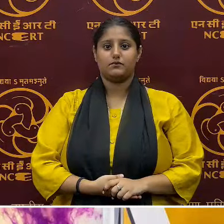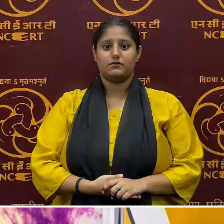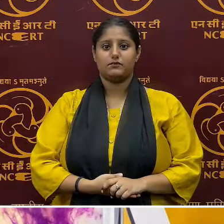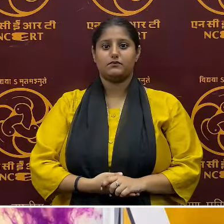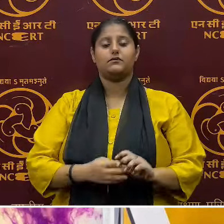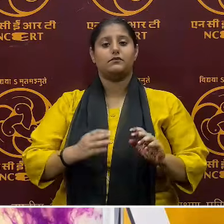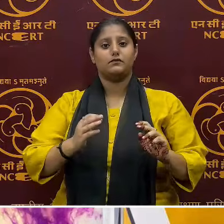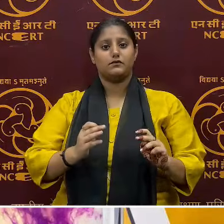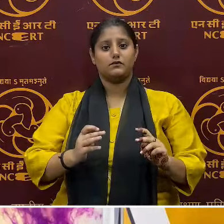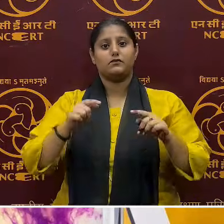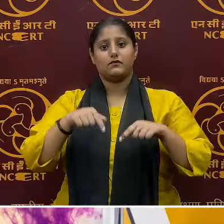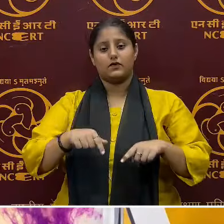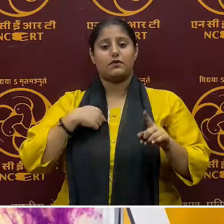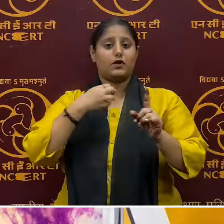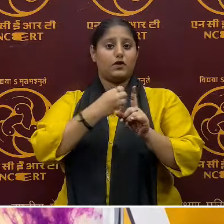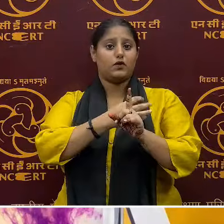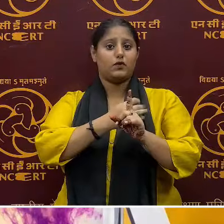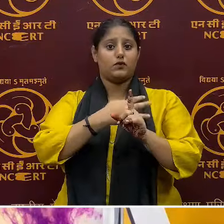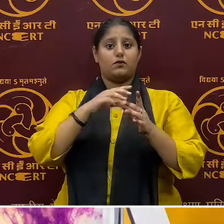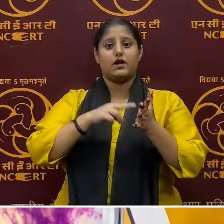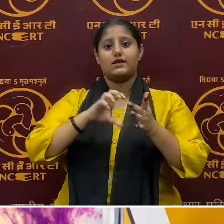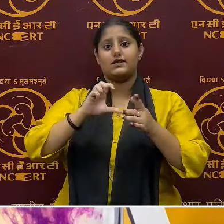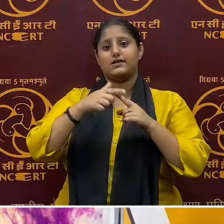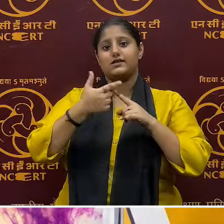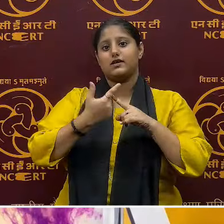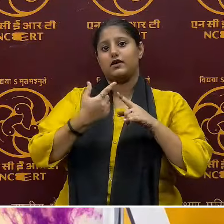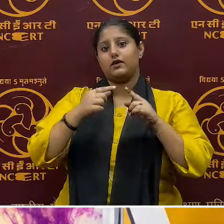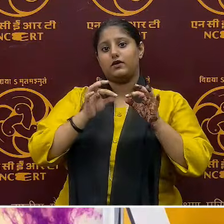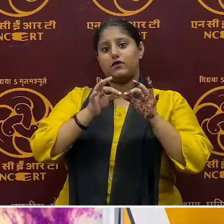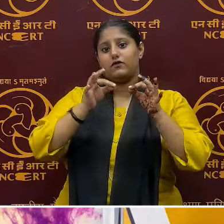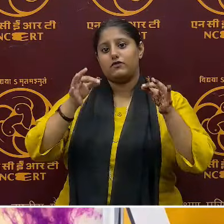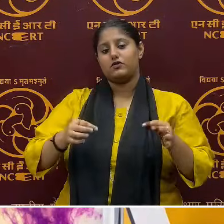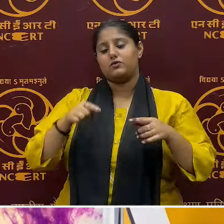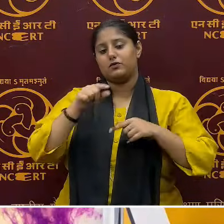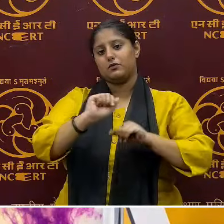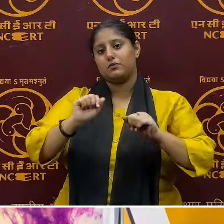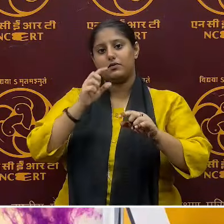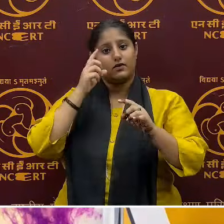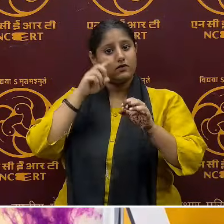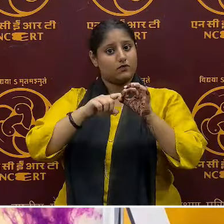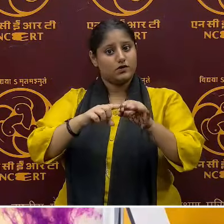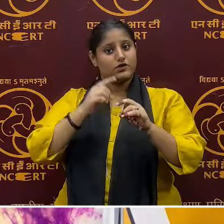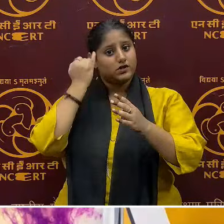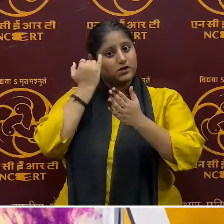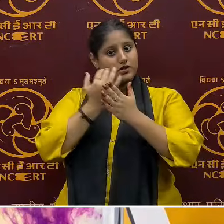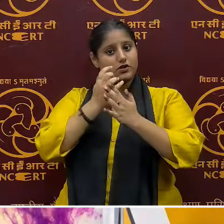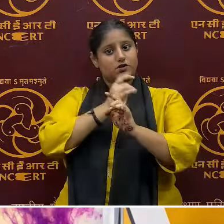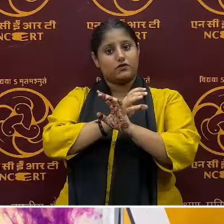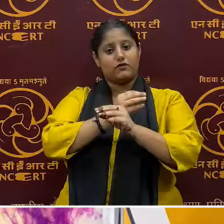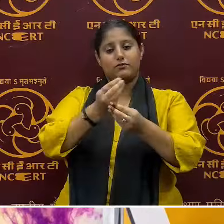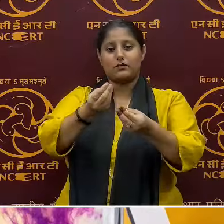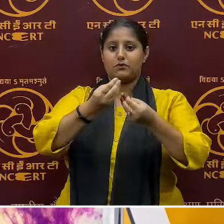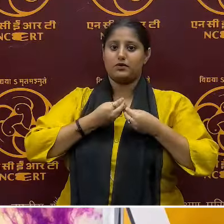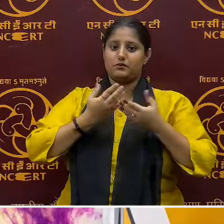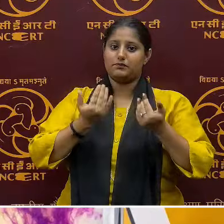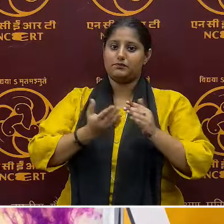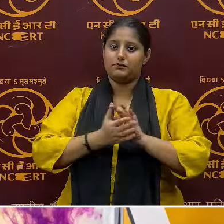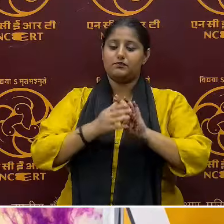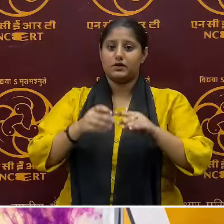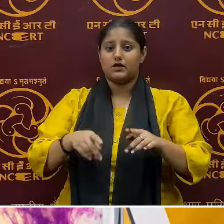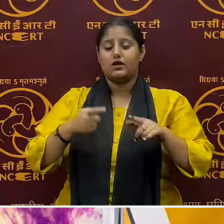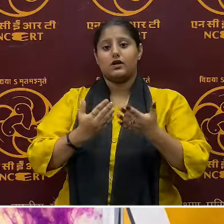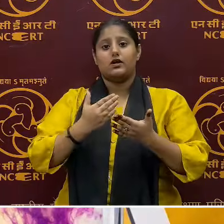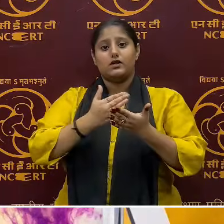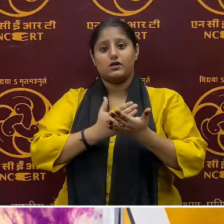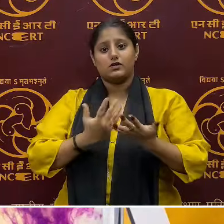diksha.training@ciet.nic.in. And on our YouTube handle NCERT Official, you can send us your questions, suggestions and of course your feedback. To make our sessions